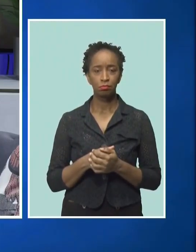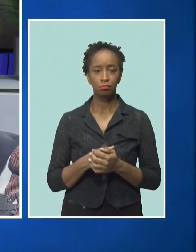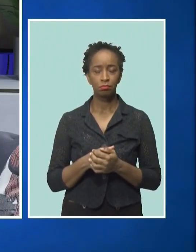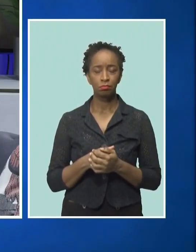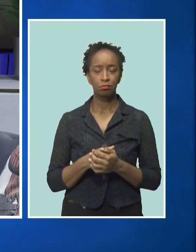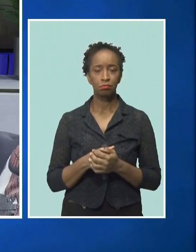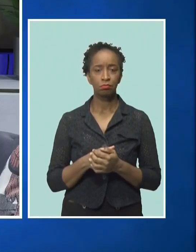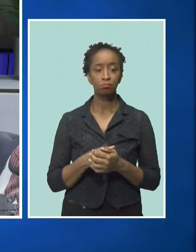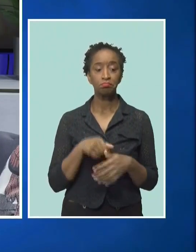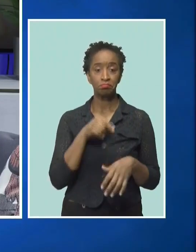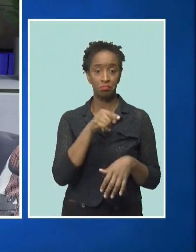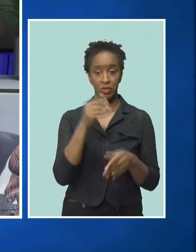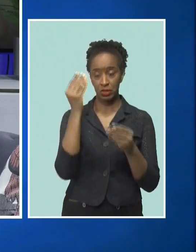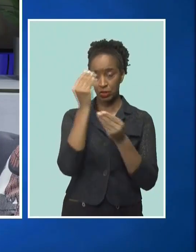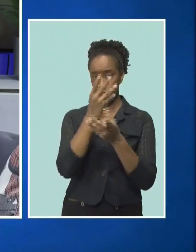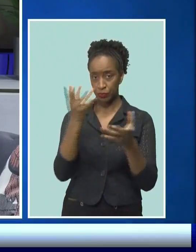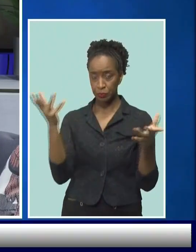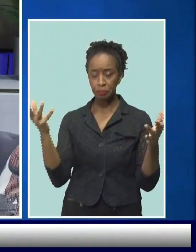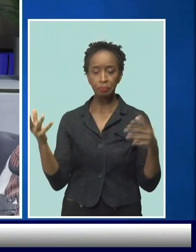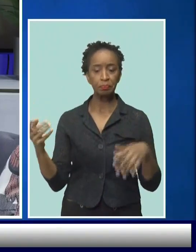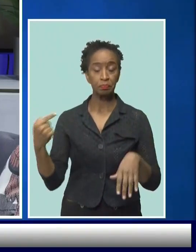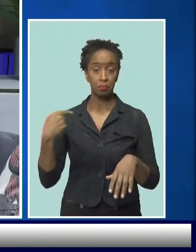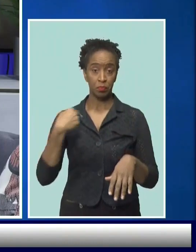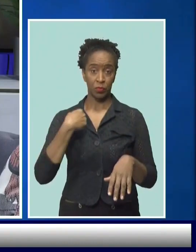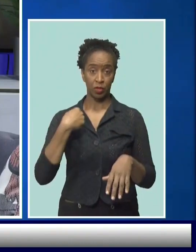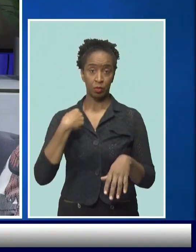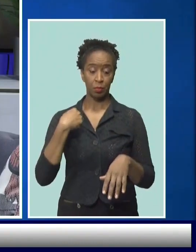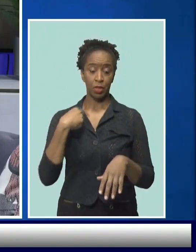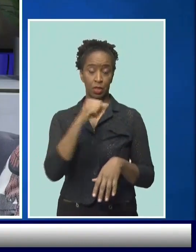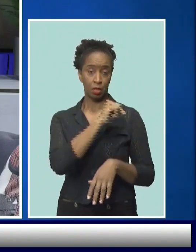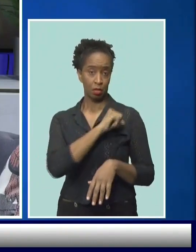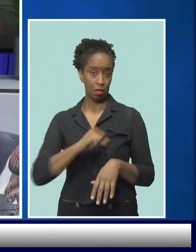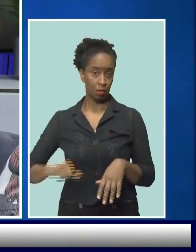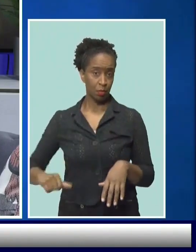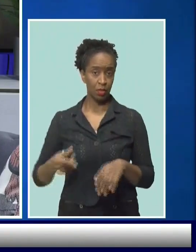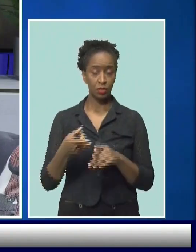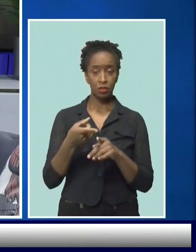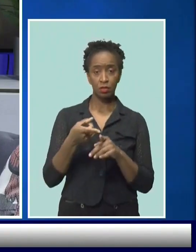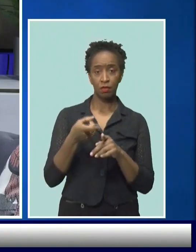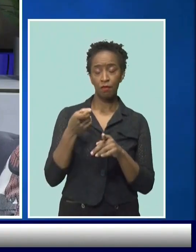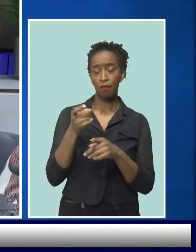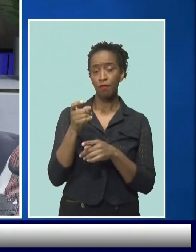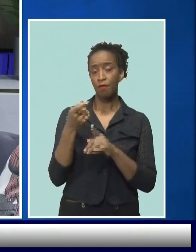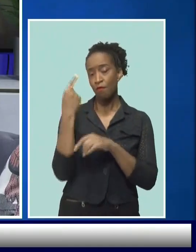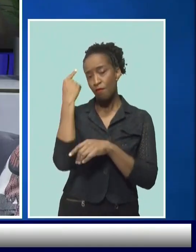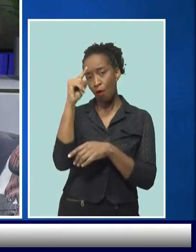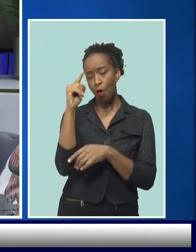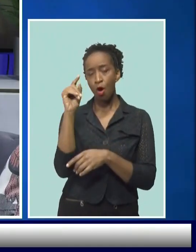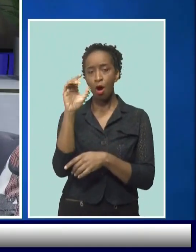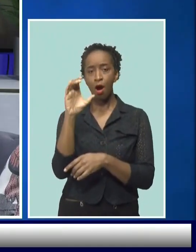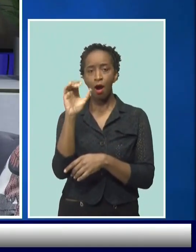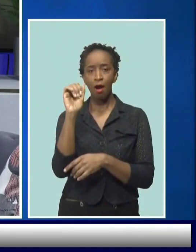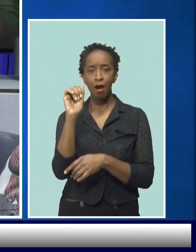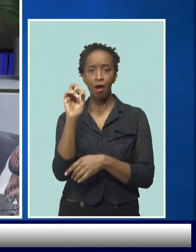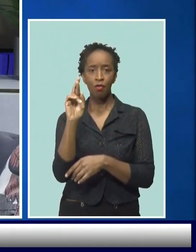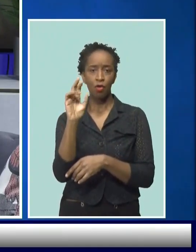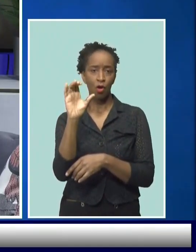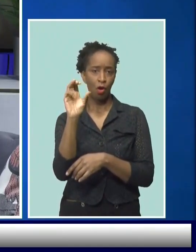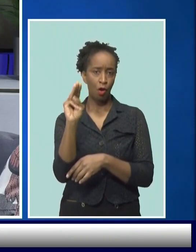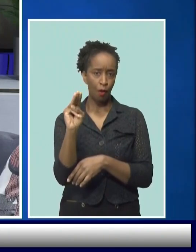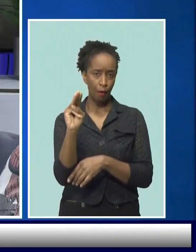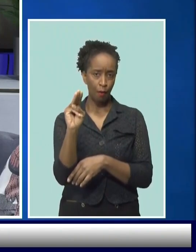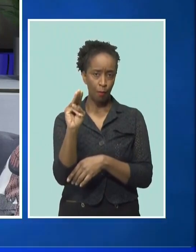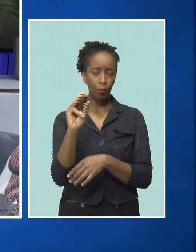later, as ambassador to CARICOM, I am now on his 105th anniversary of